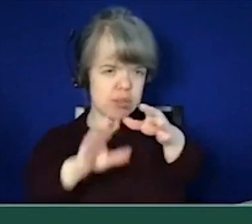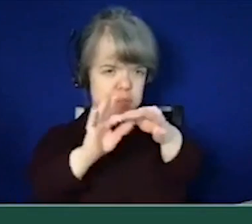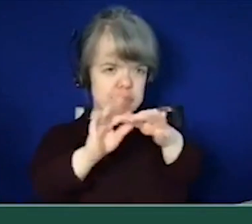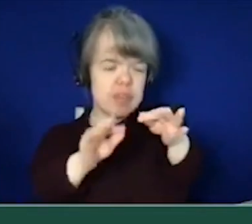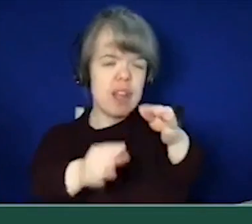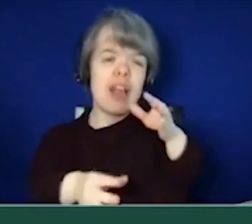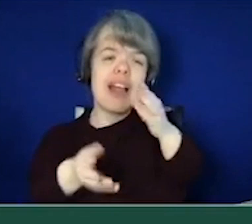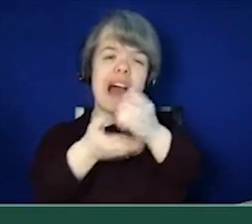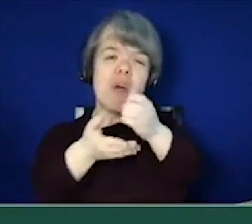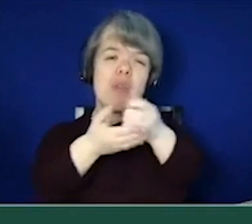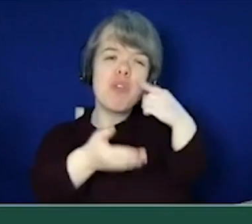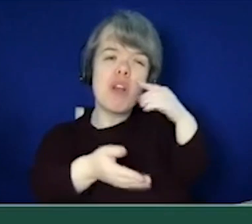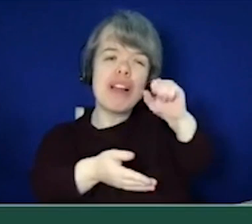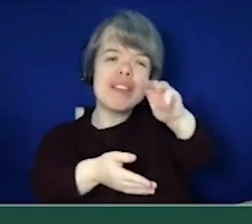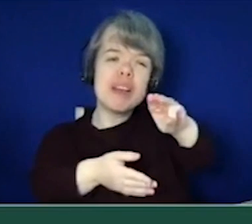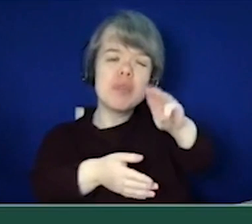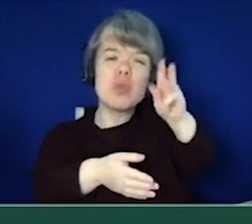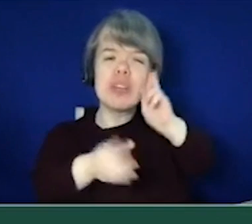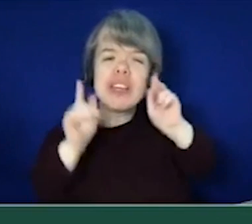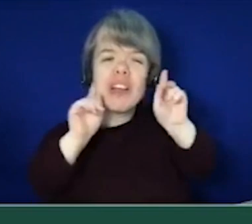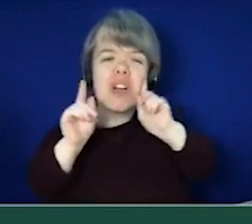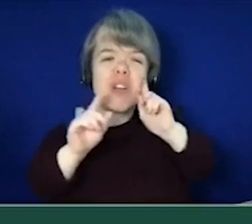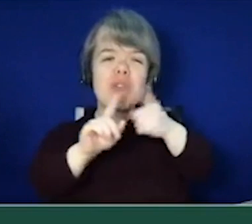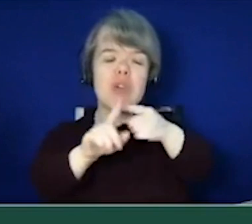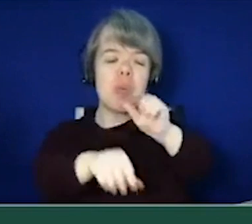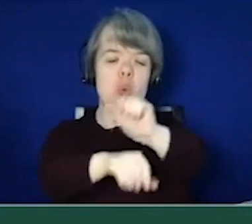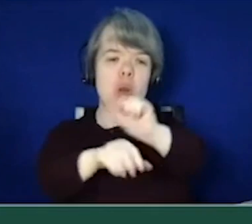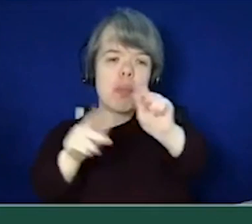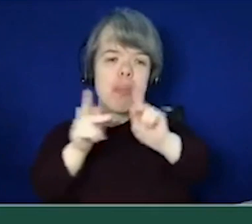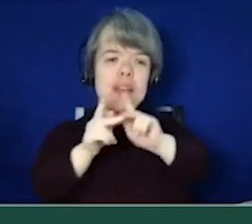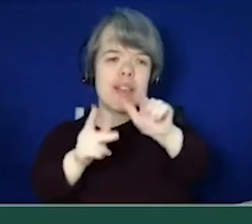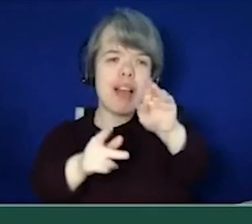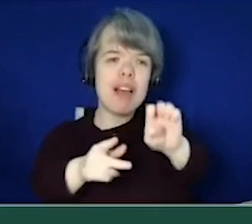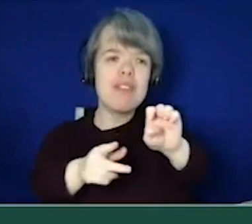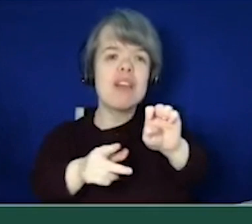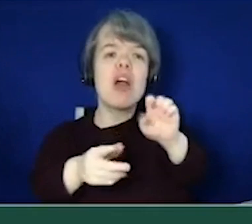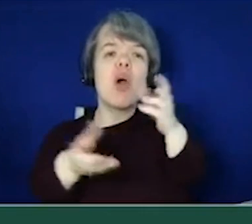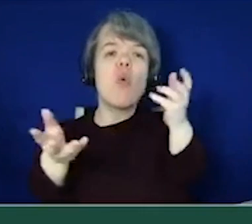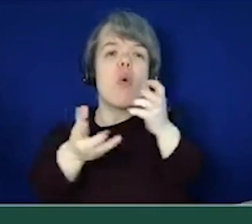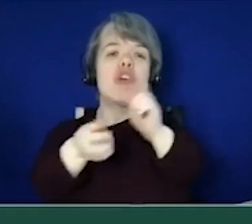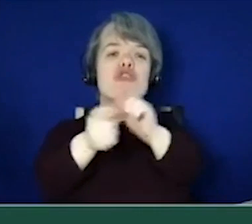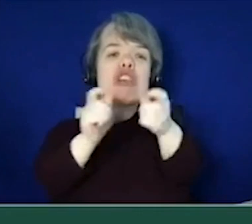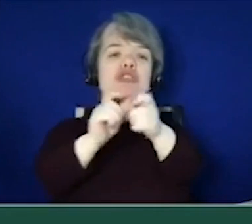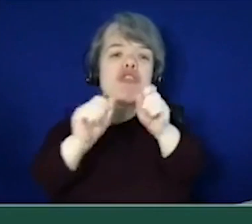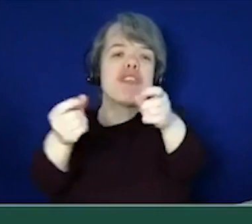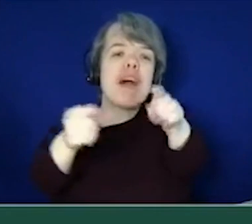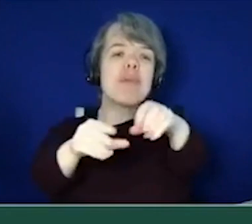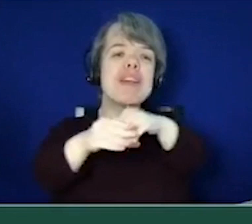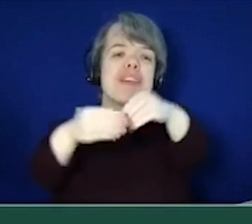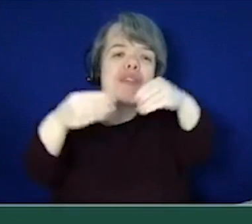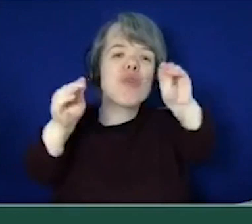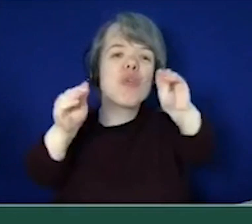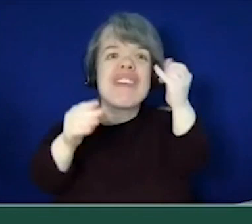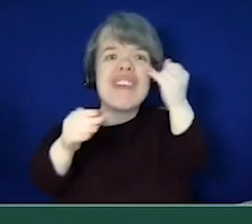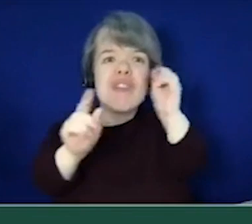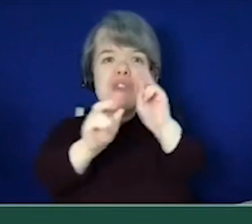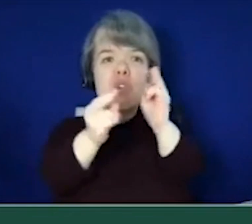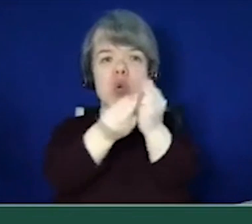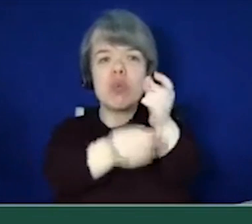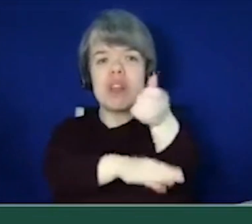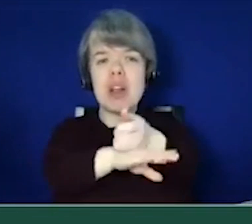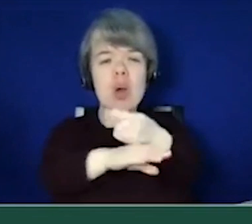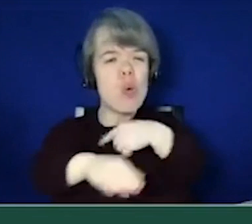your passion and all you're doing for your community and your team. May, is there a way to do an honest, unbiased